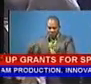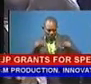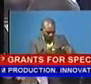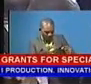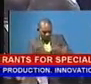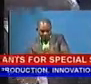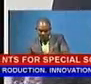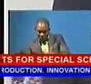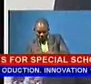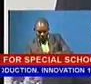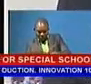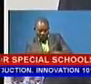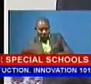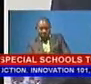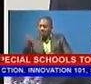recategorization.